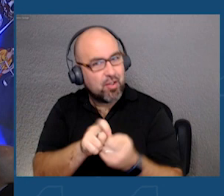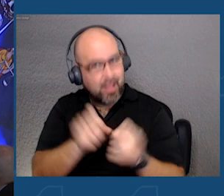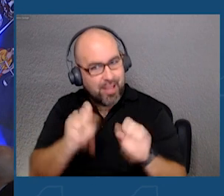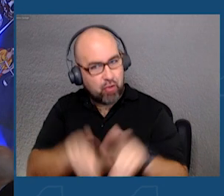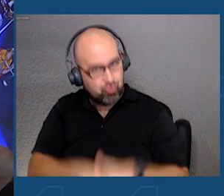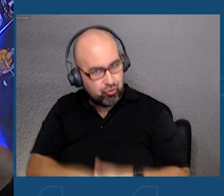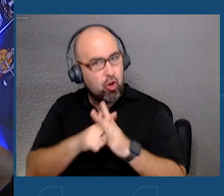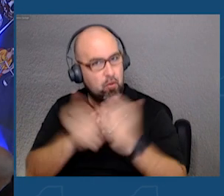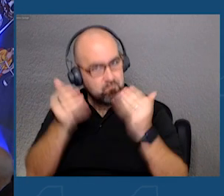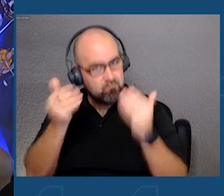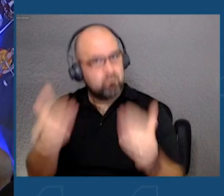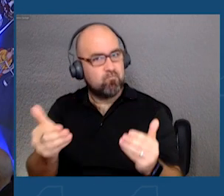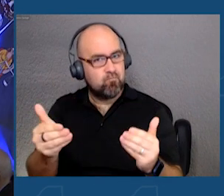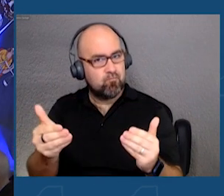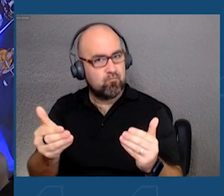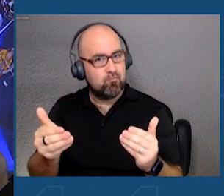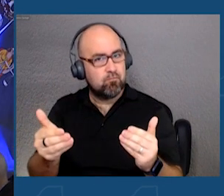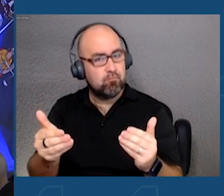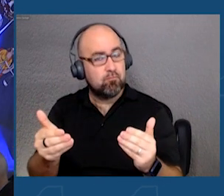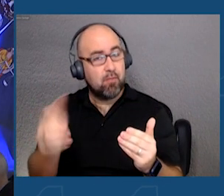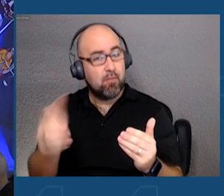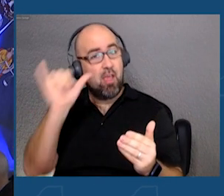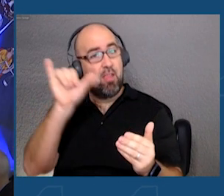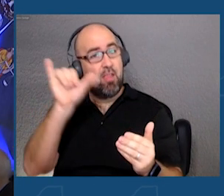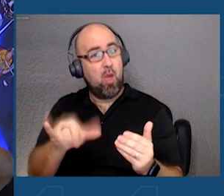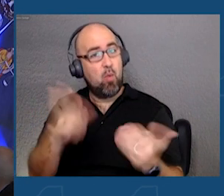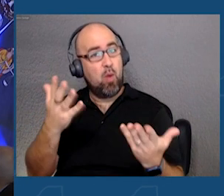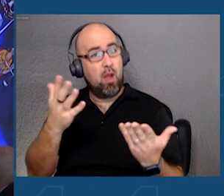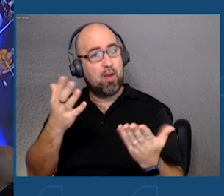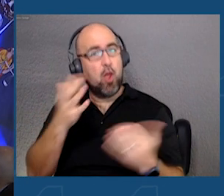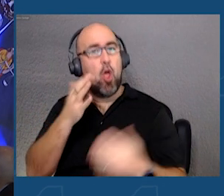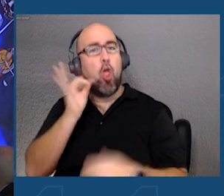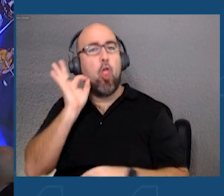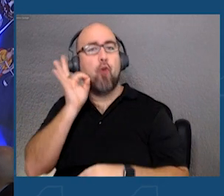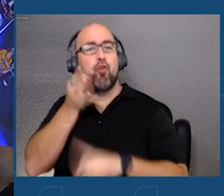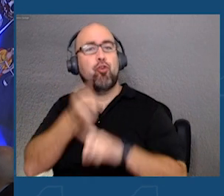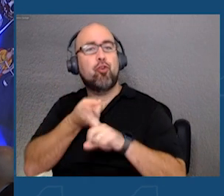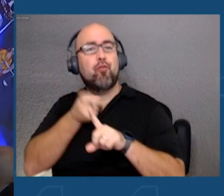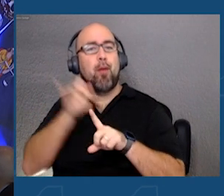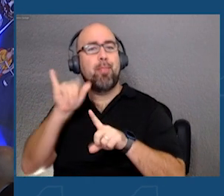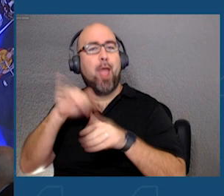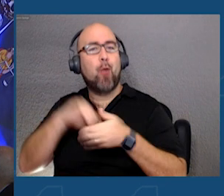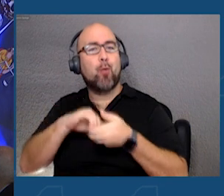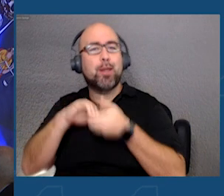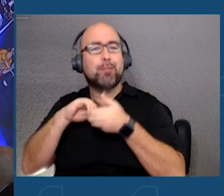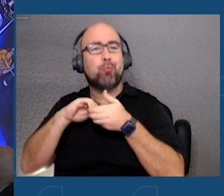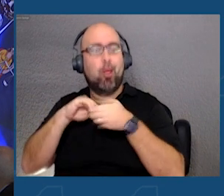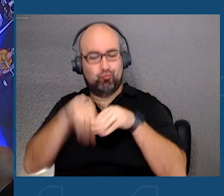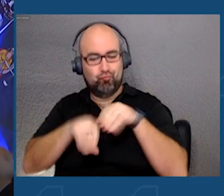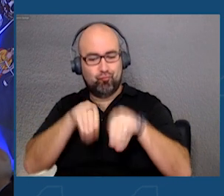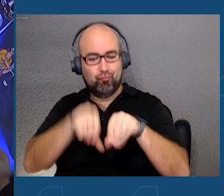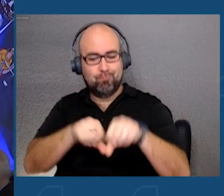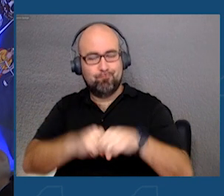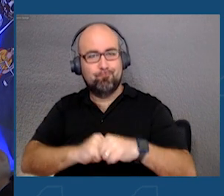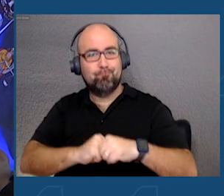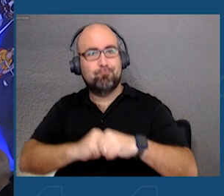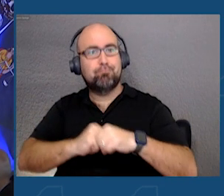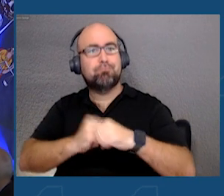is the fruits of that collaboration. And so we said, we've both been in